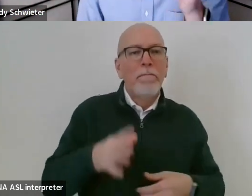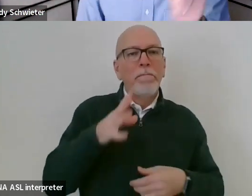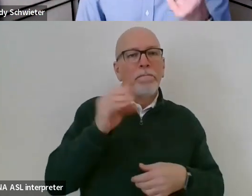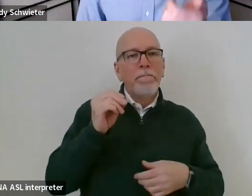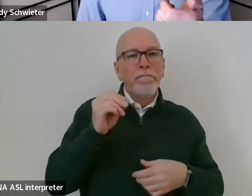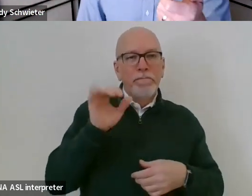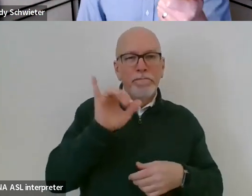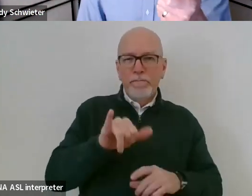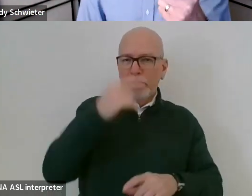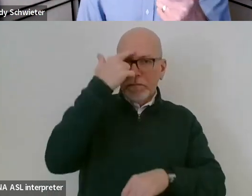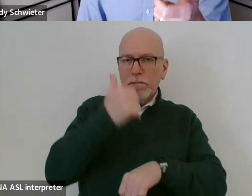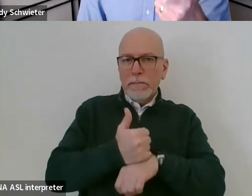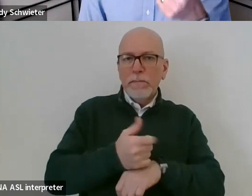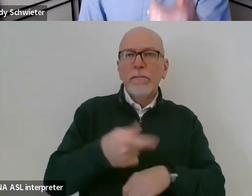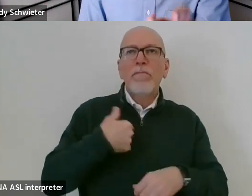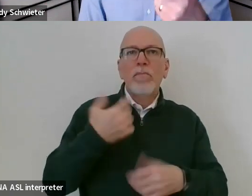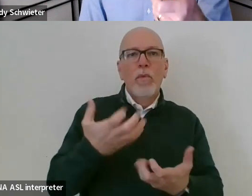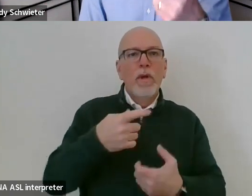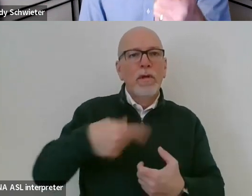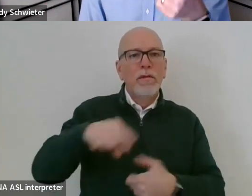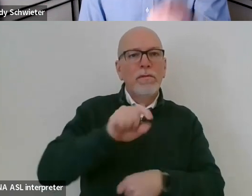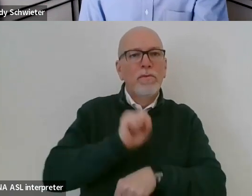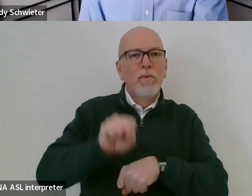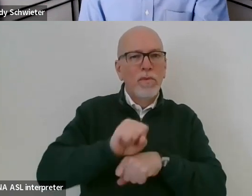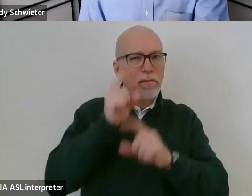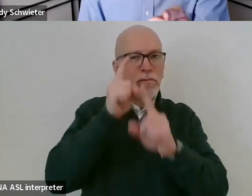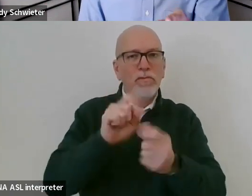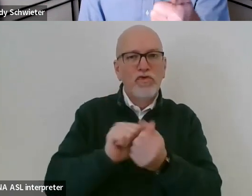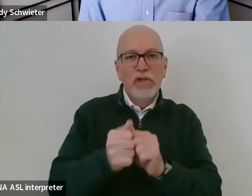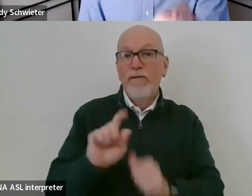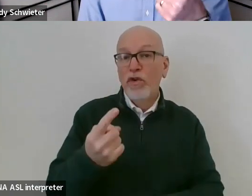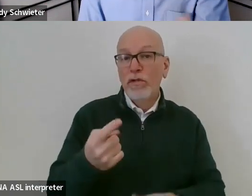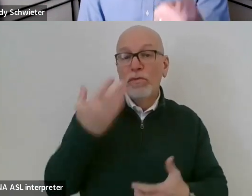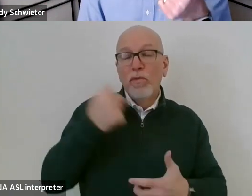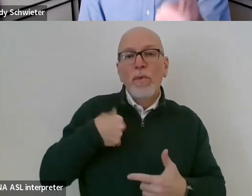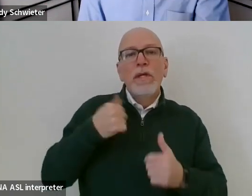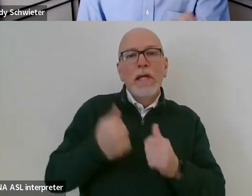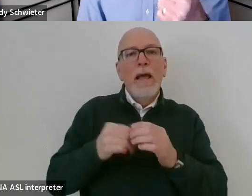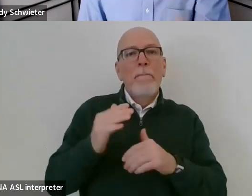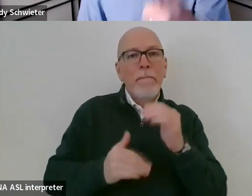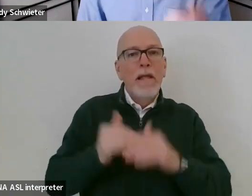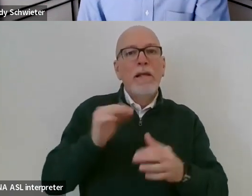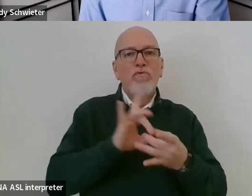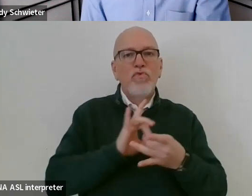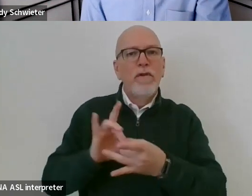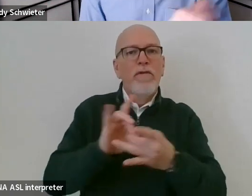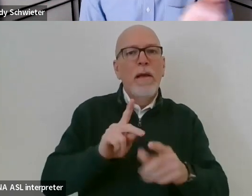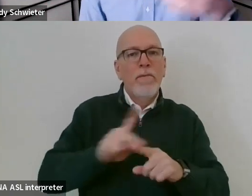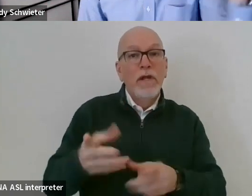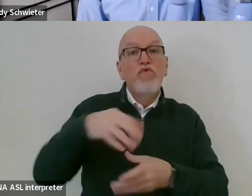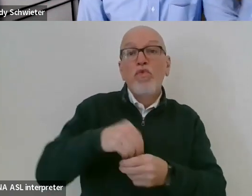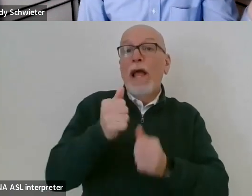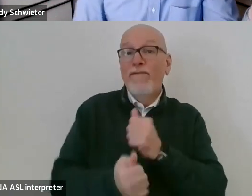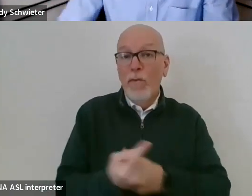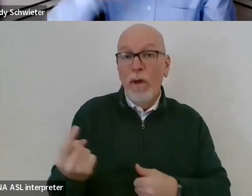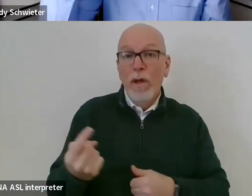it's that mindset that I'd want us to work towards changing first, so that we can build a unified profession that includes everyone. Those